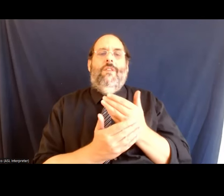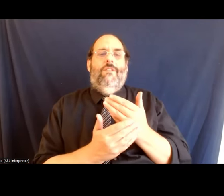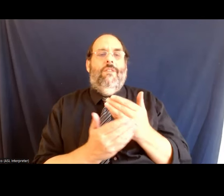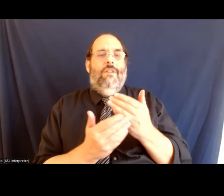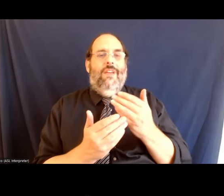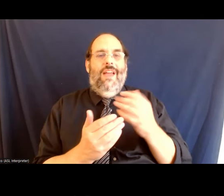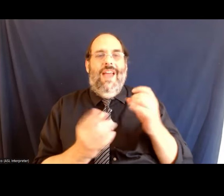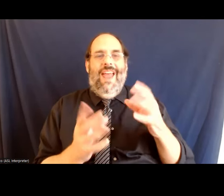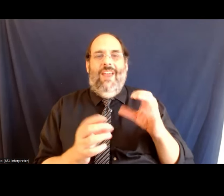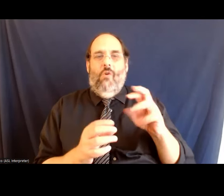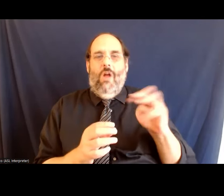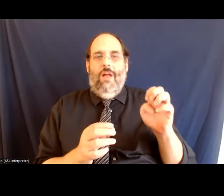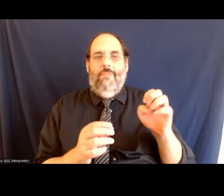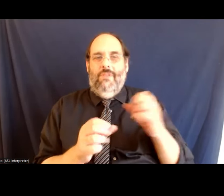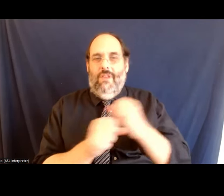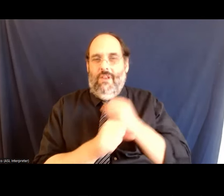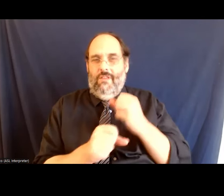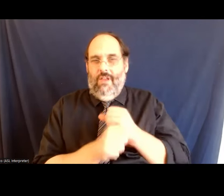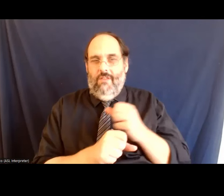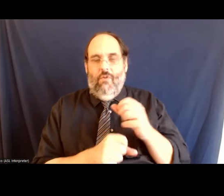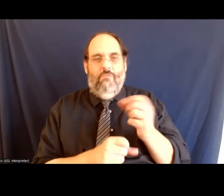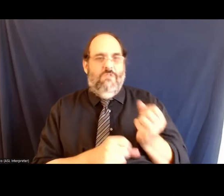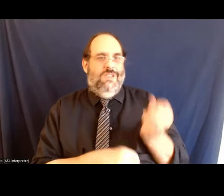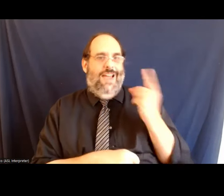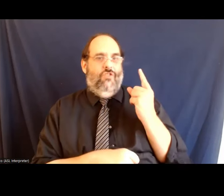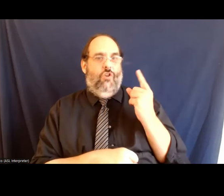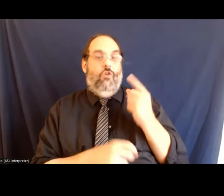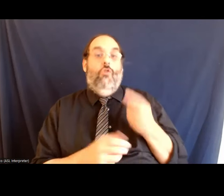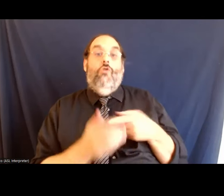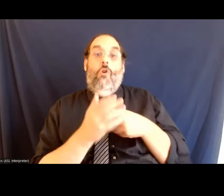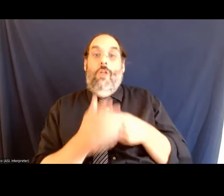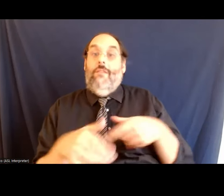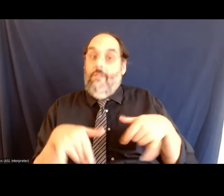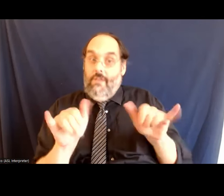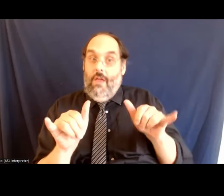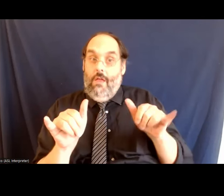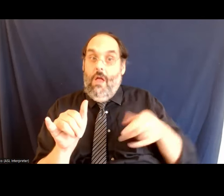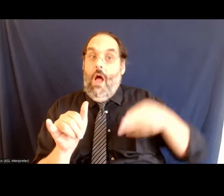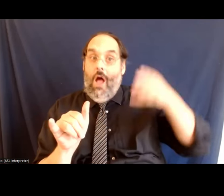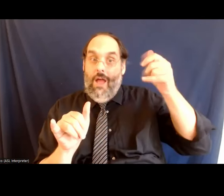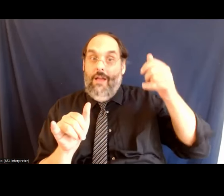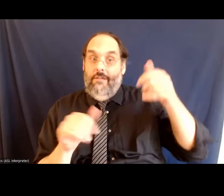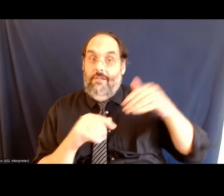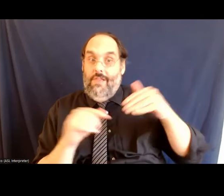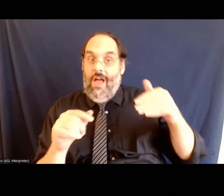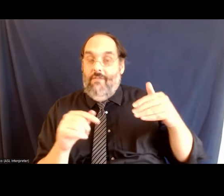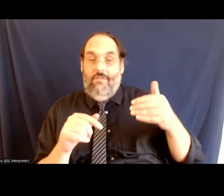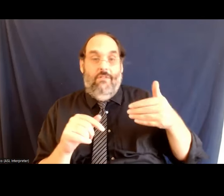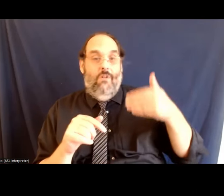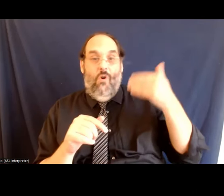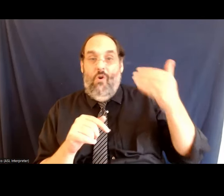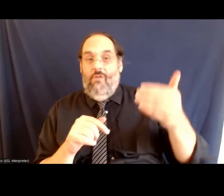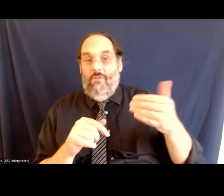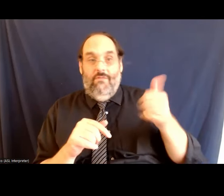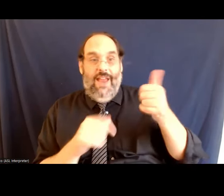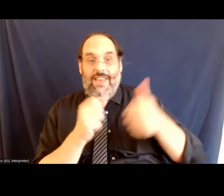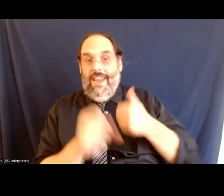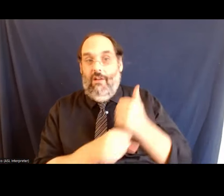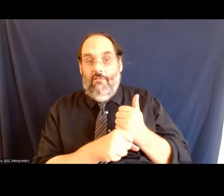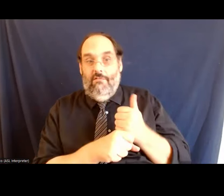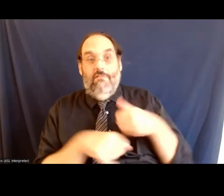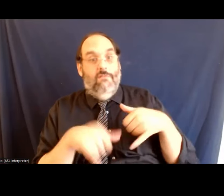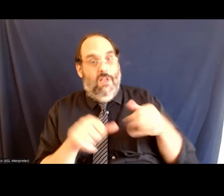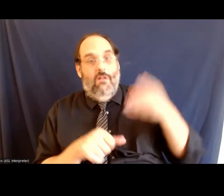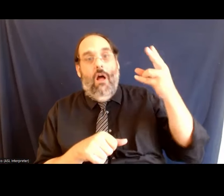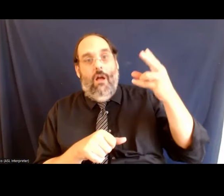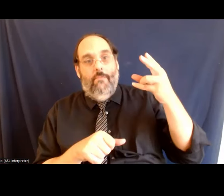for 2022. They show that hate crimes remain at the highest levels in more than a decade.